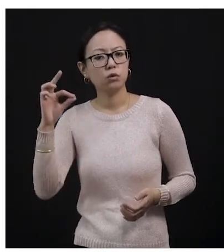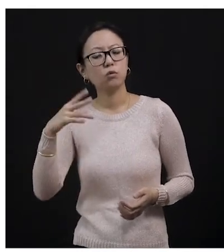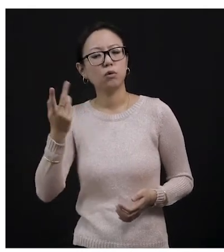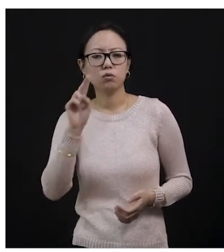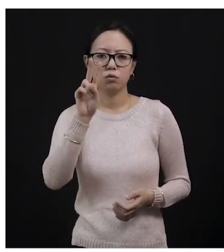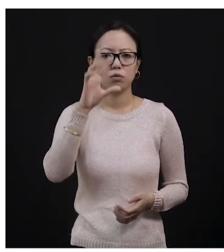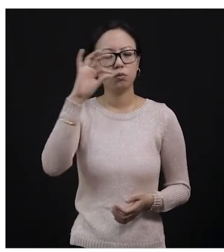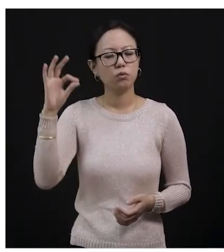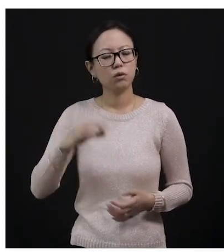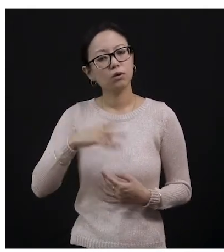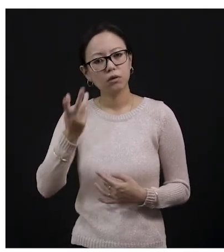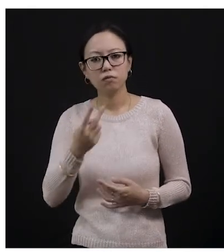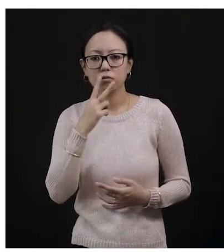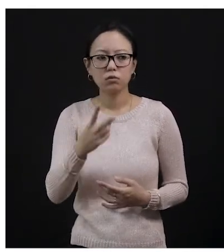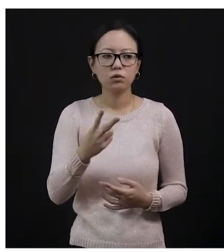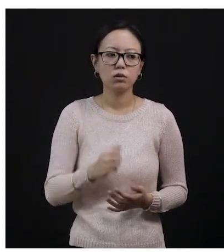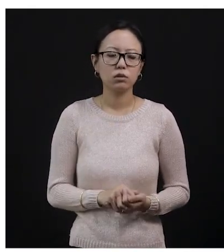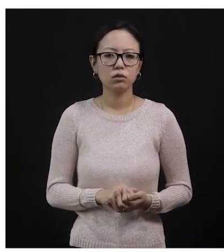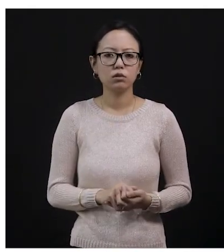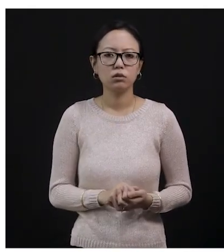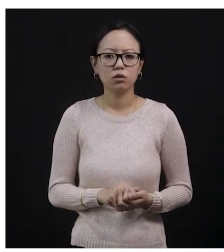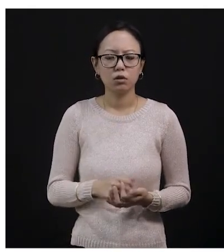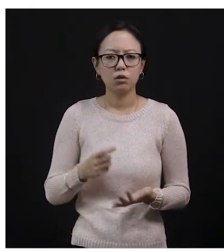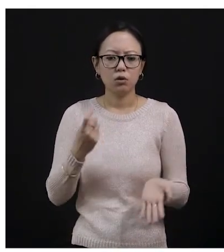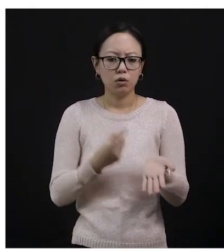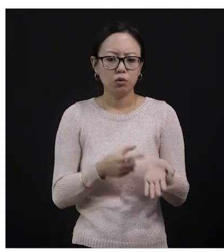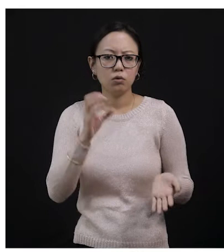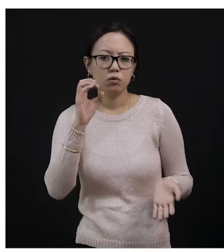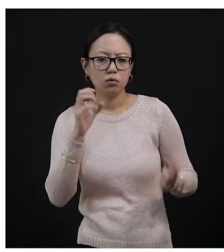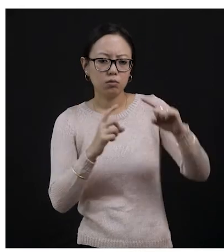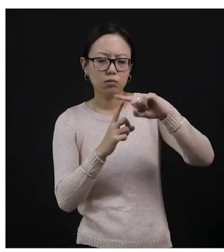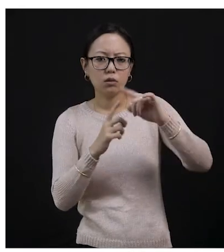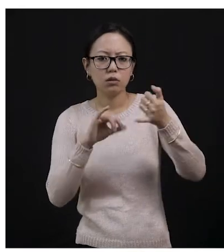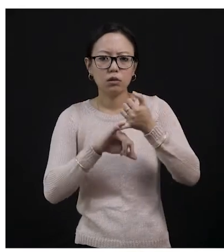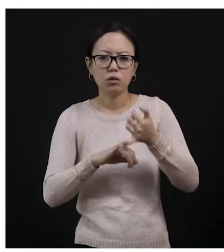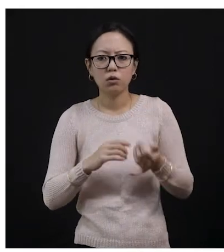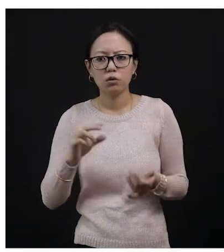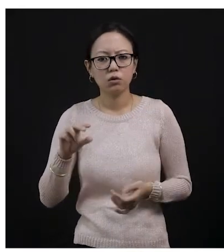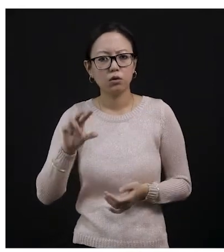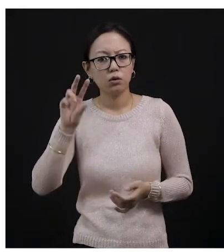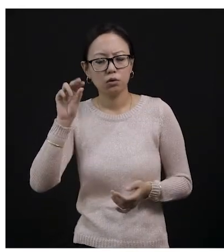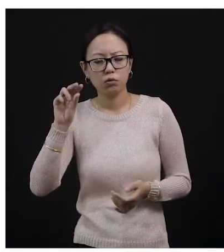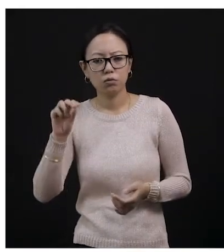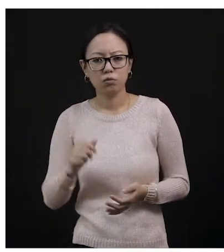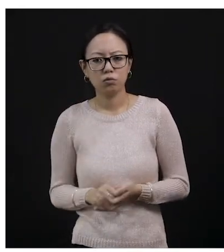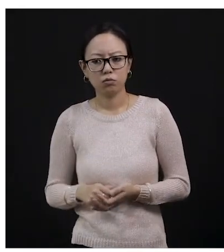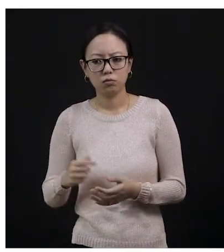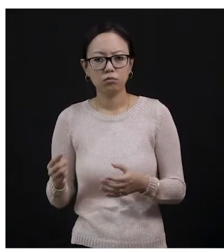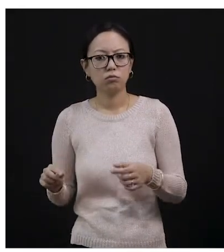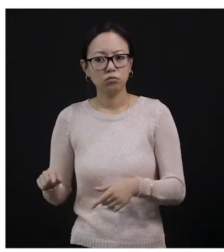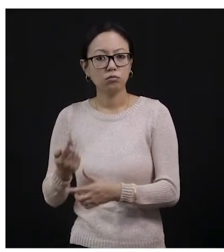you will see that this plant would have died or withered, weak.